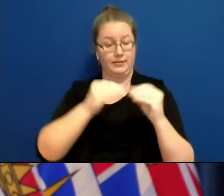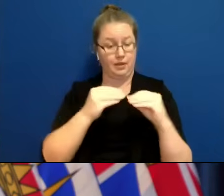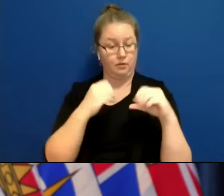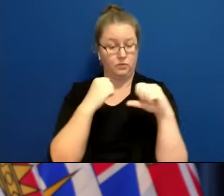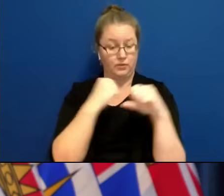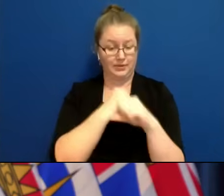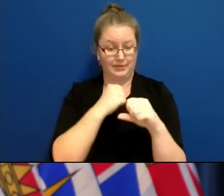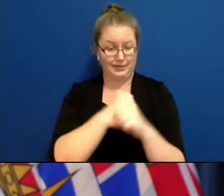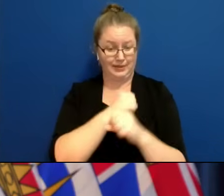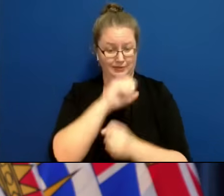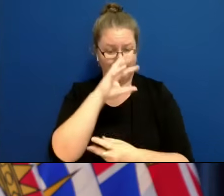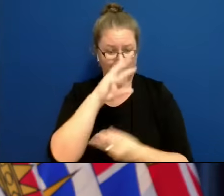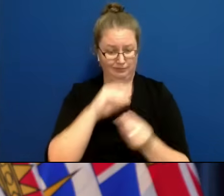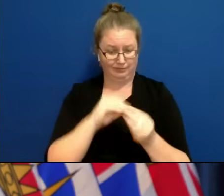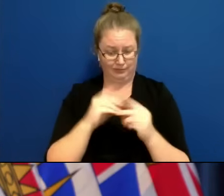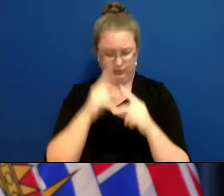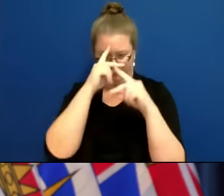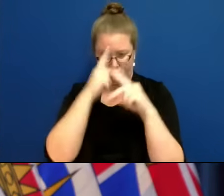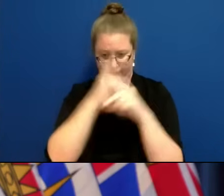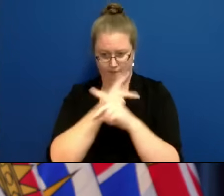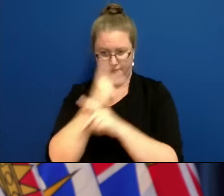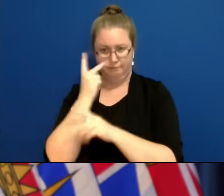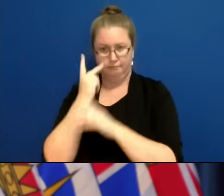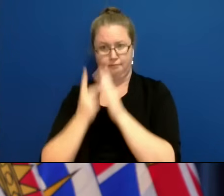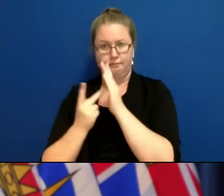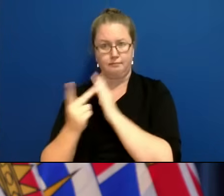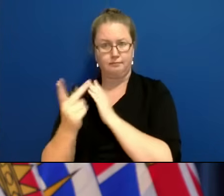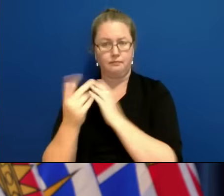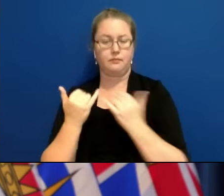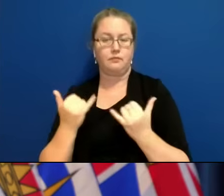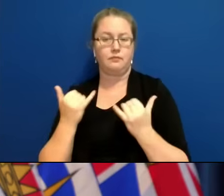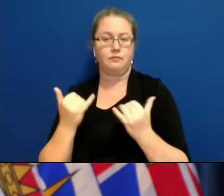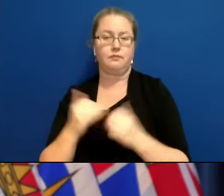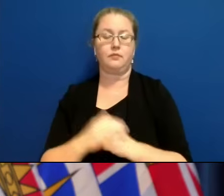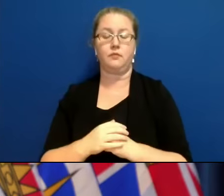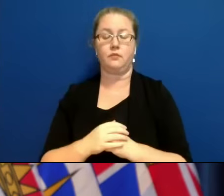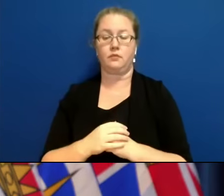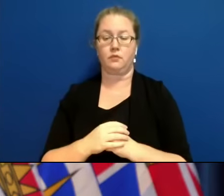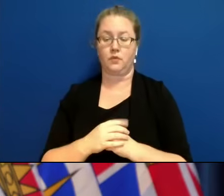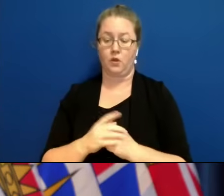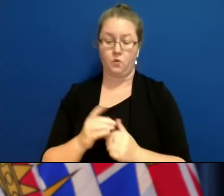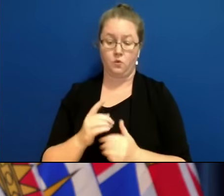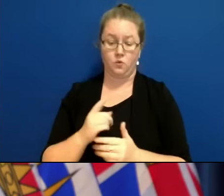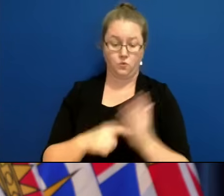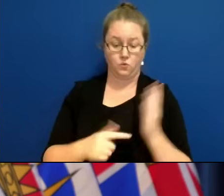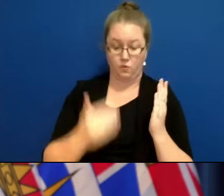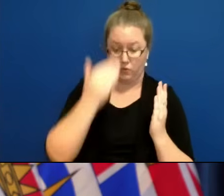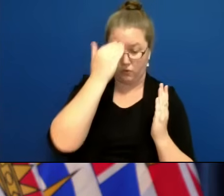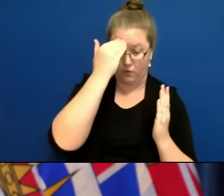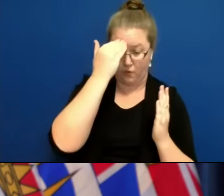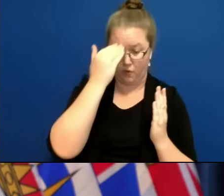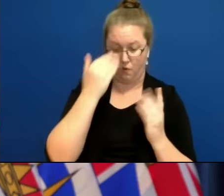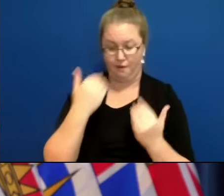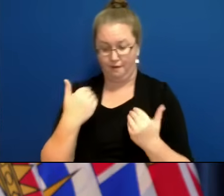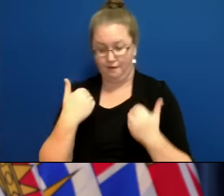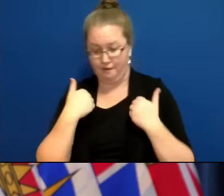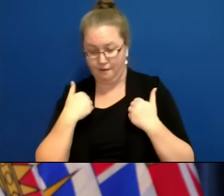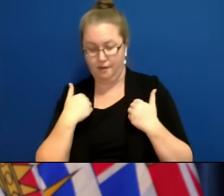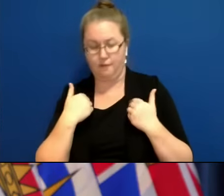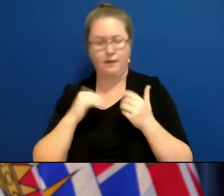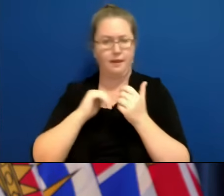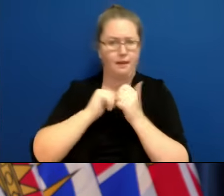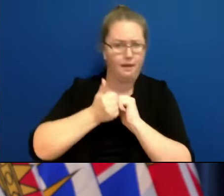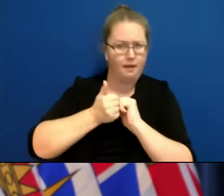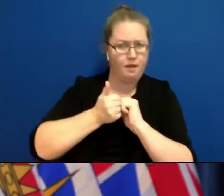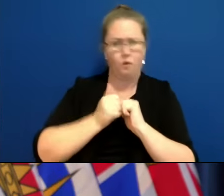have about where transmission and how transmission is happening to help us target what we need to do to get us back